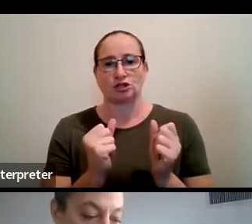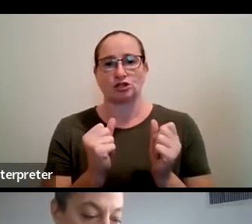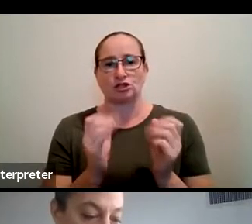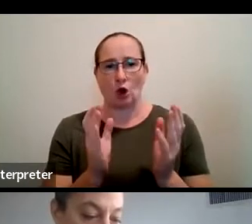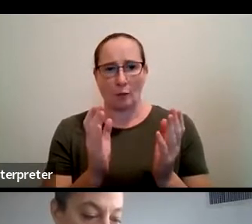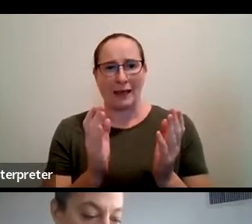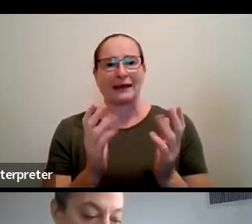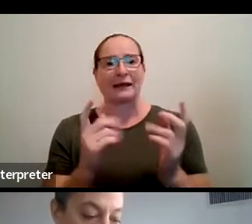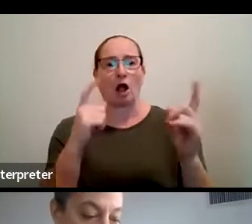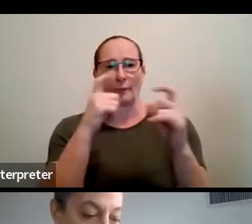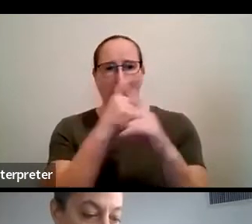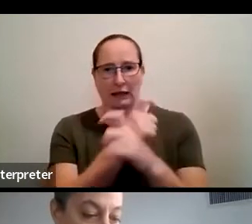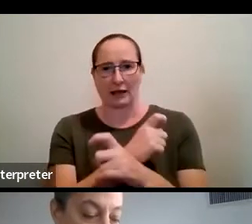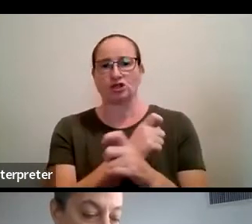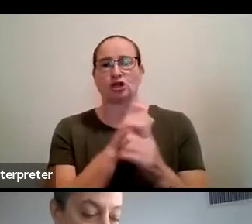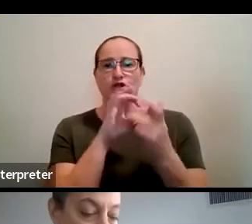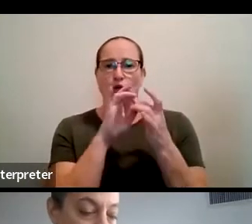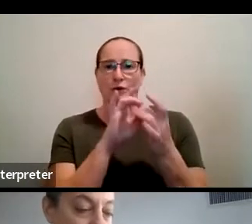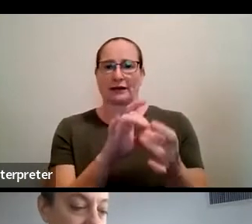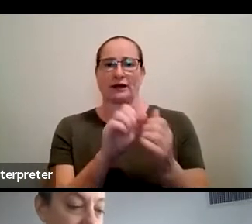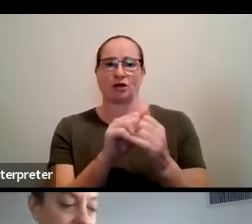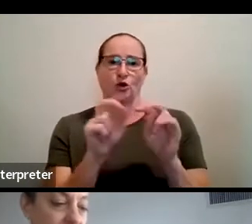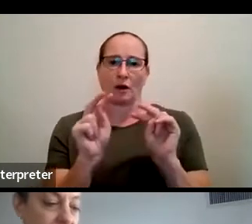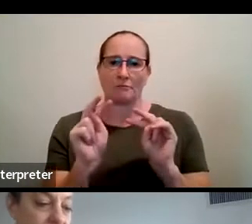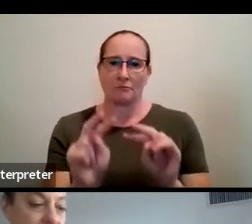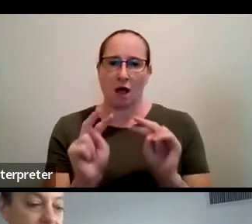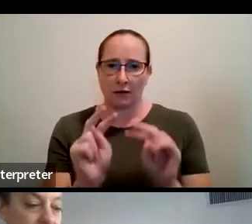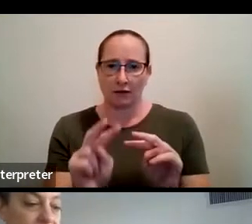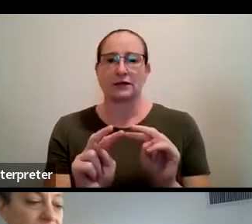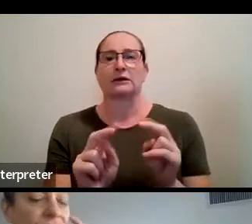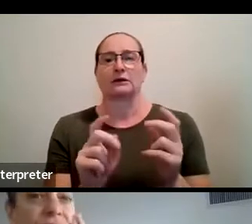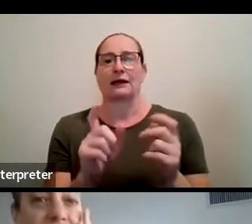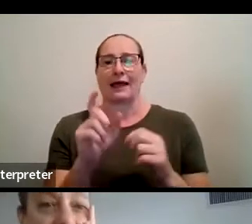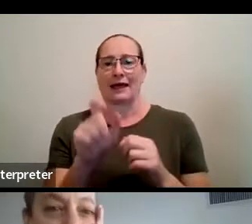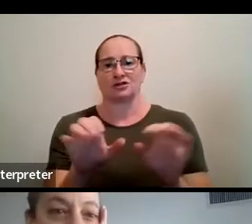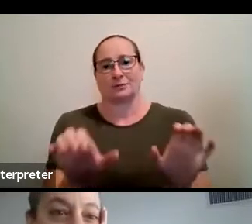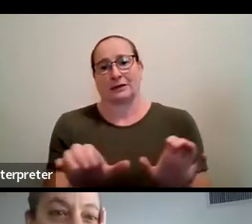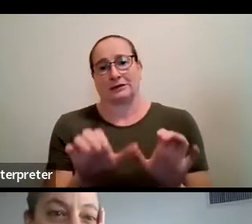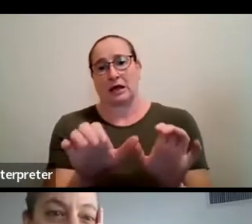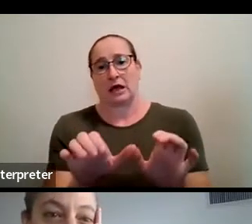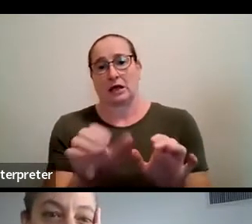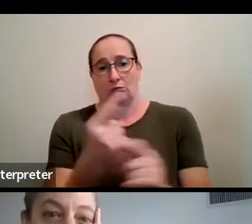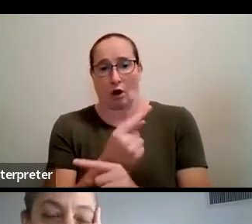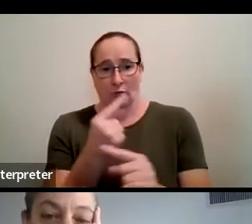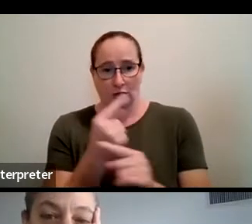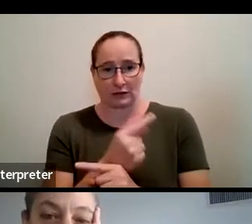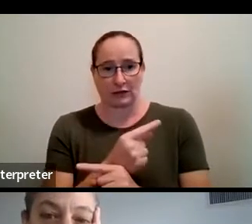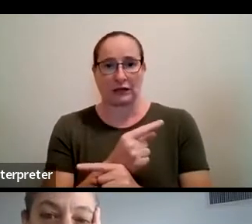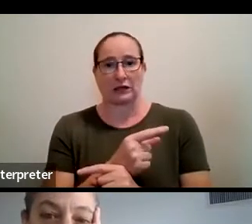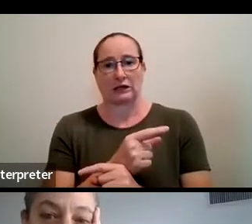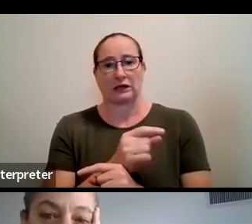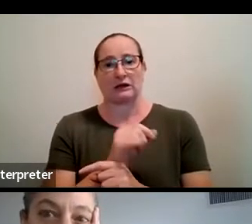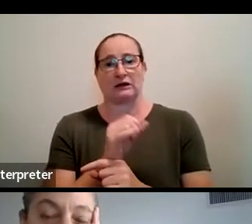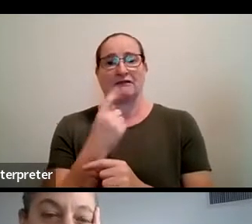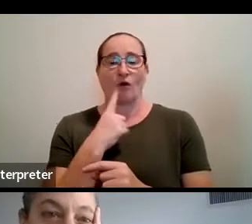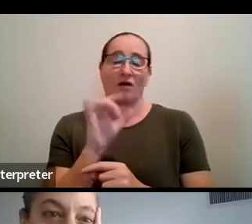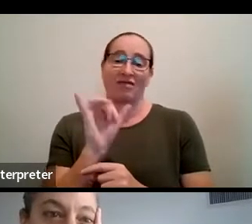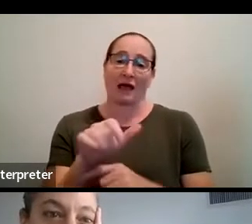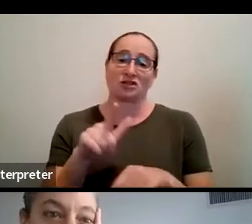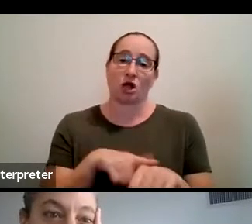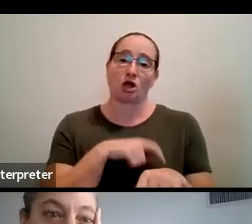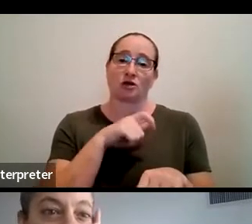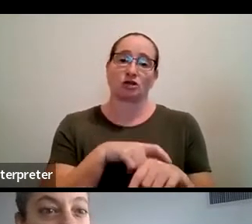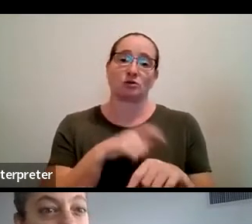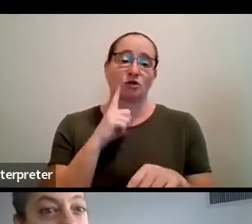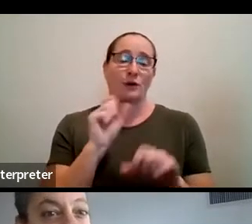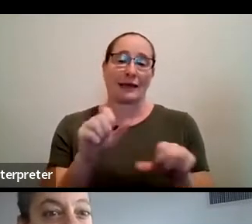and complications related to the monitoring work, and it has to be done properly and done in the long term so that it can